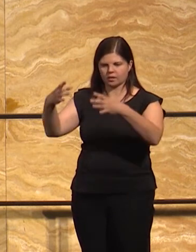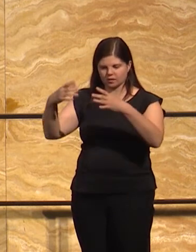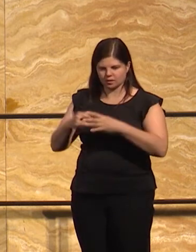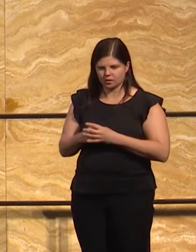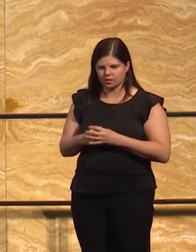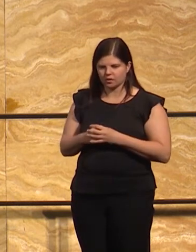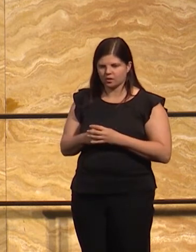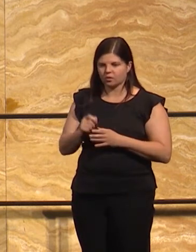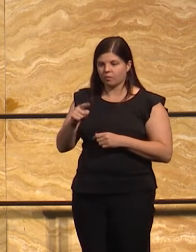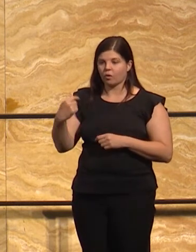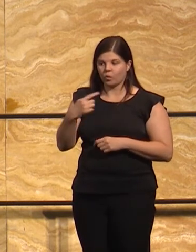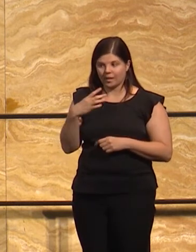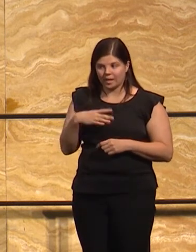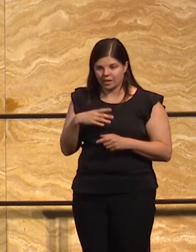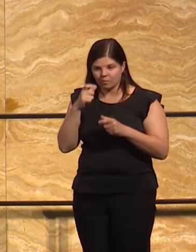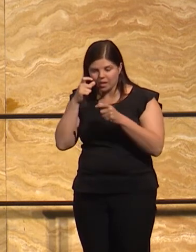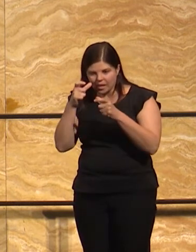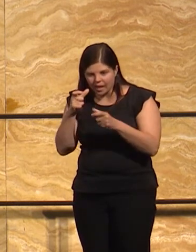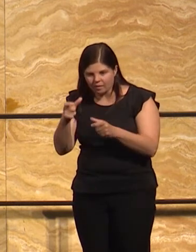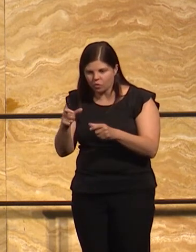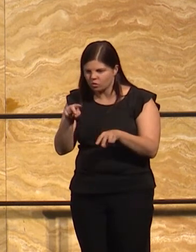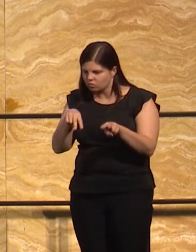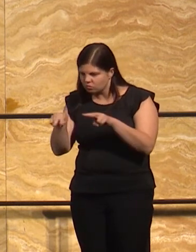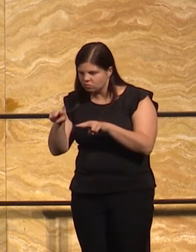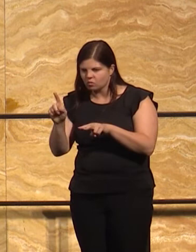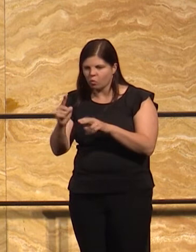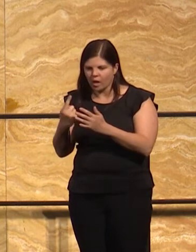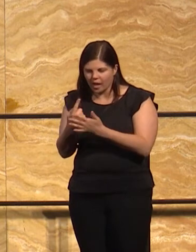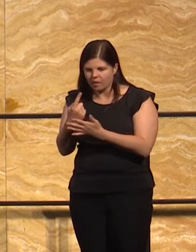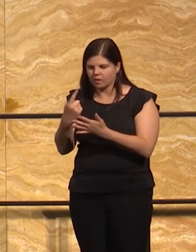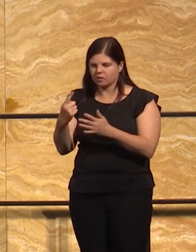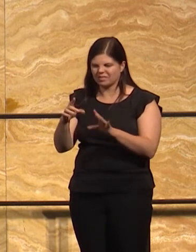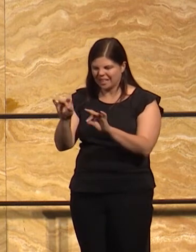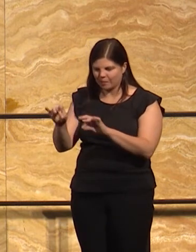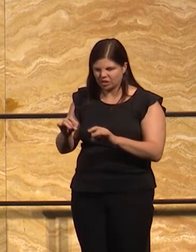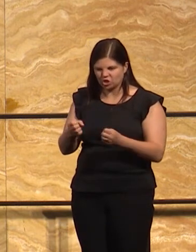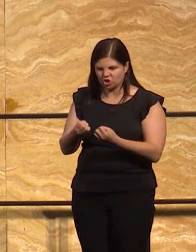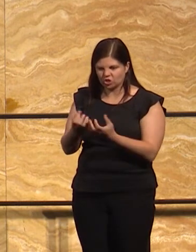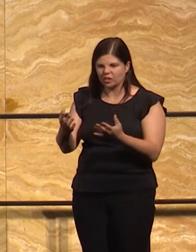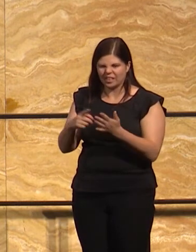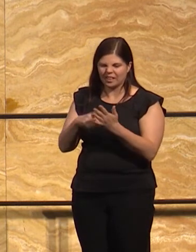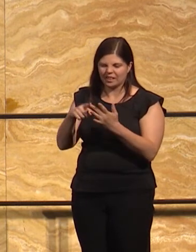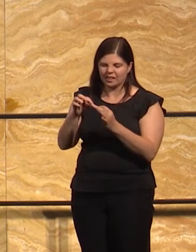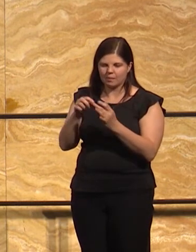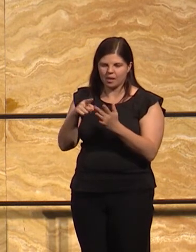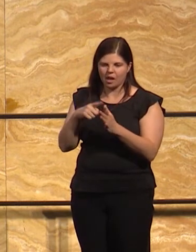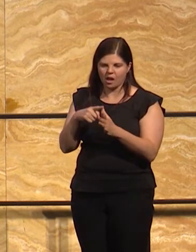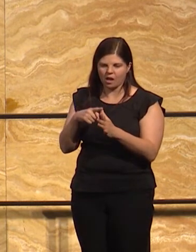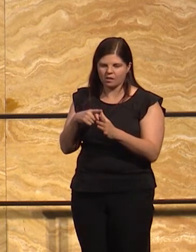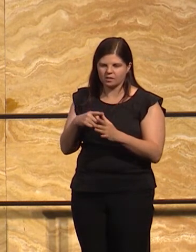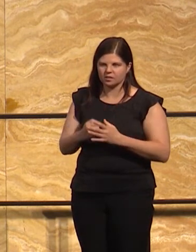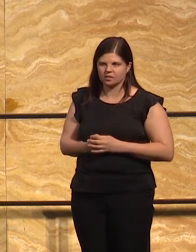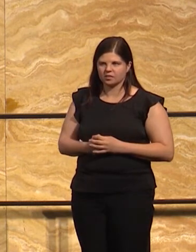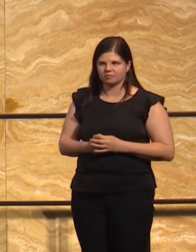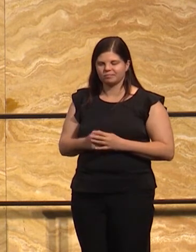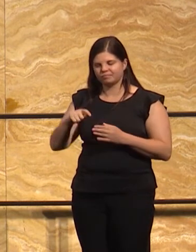to first repair the damage that was done following Libya. Because of Libya, and perhaps a follow-on